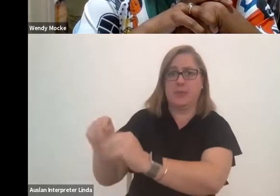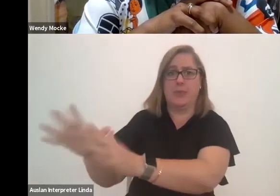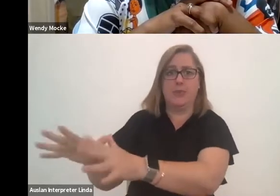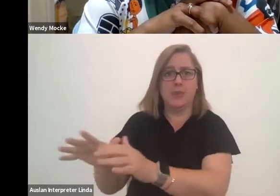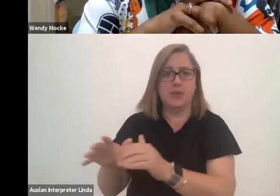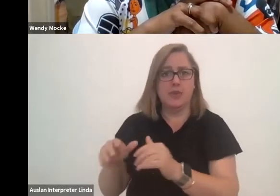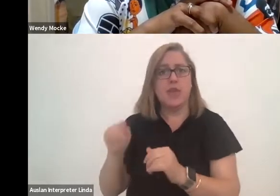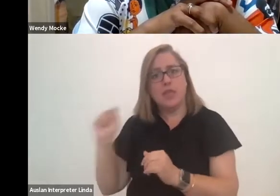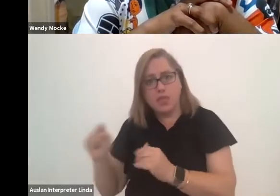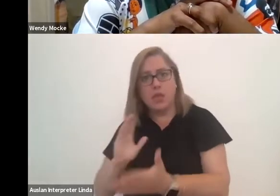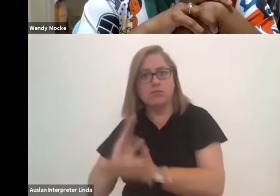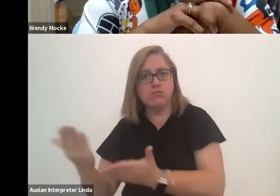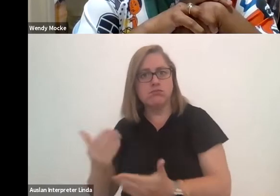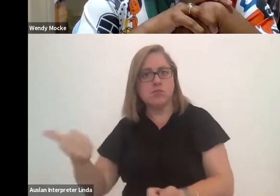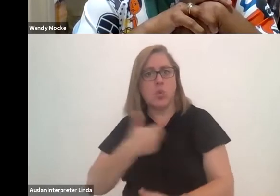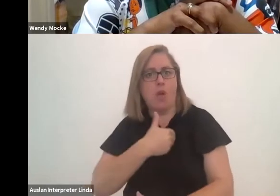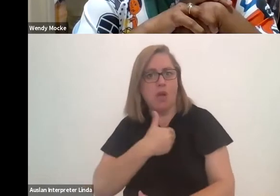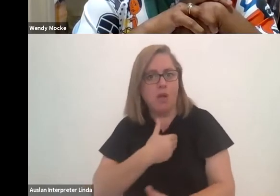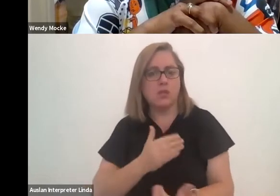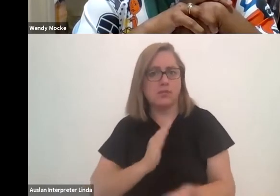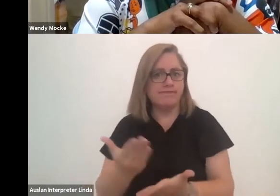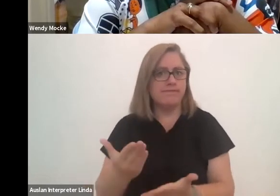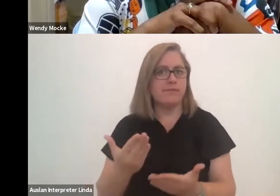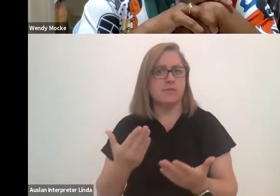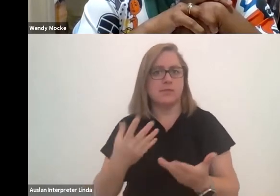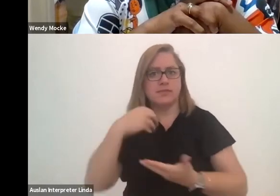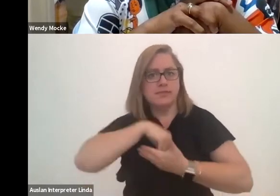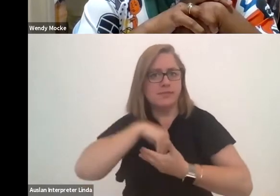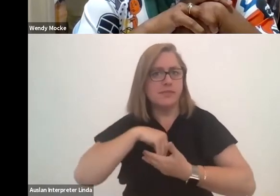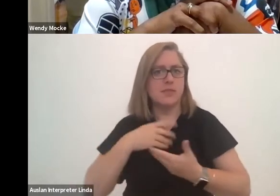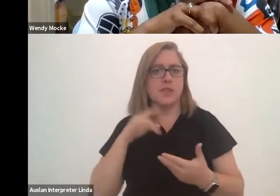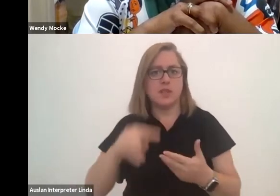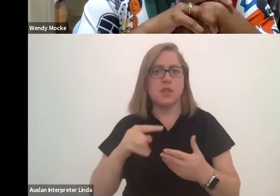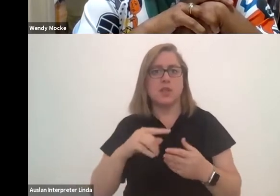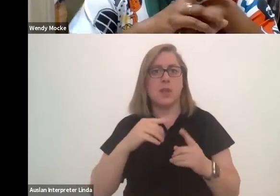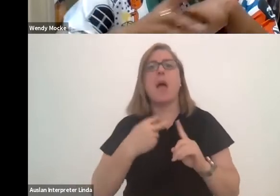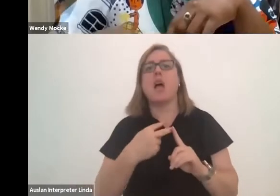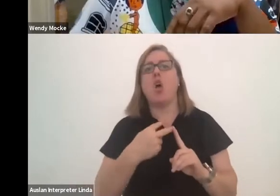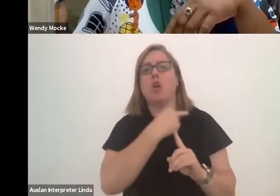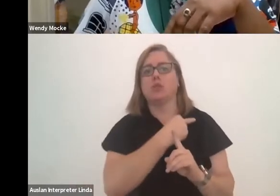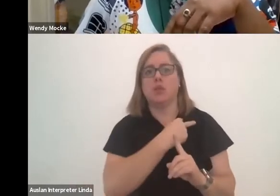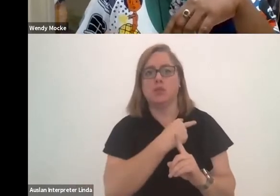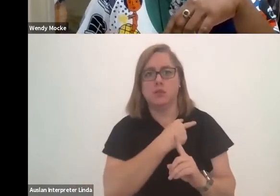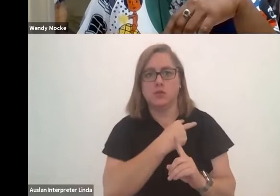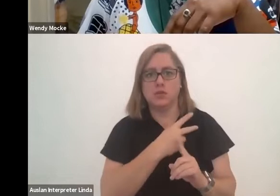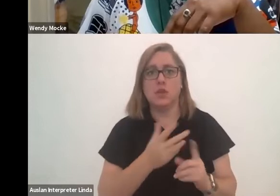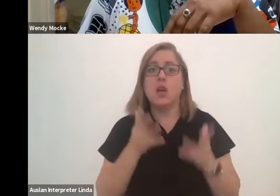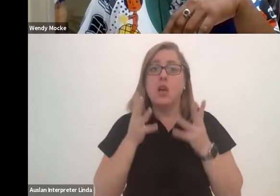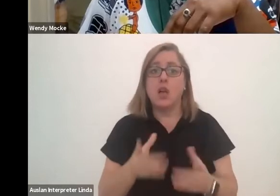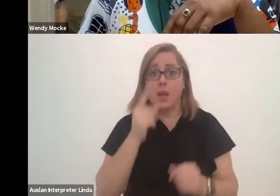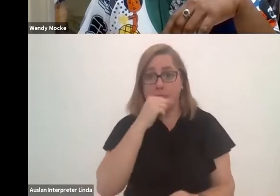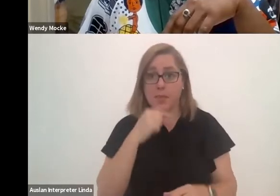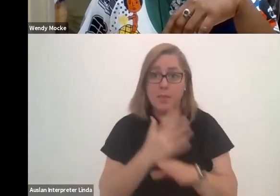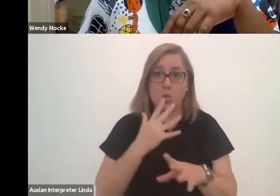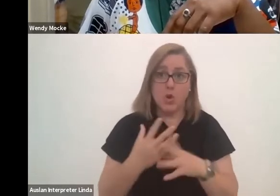their honesty and integrity. It took me hindsight to realise that, but a lot of the people I kind of work with now